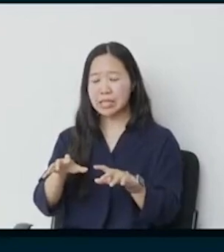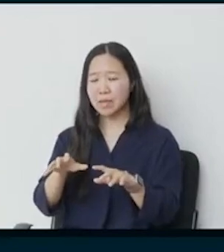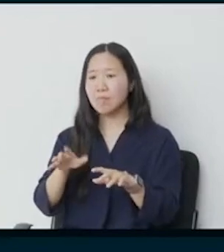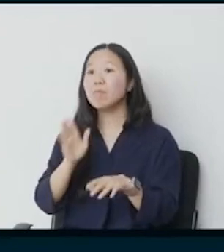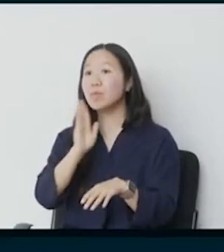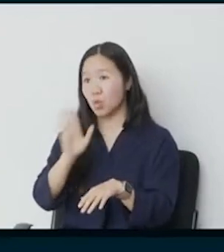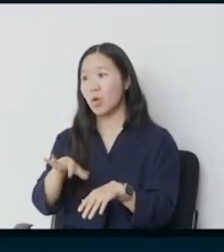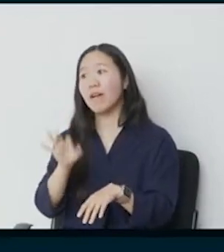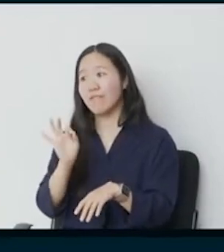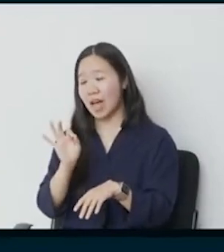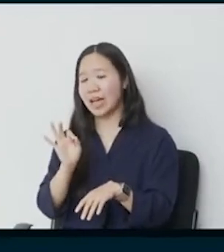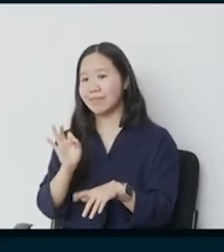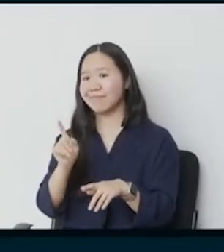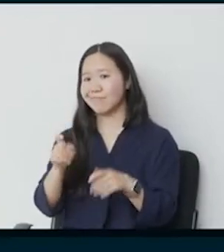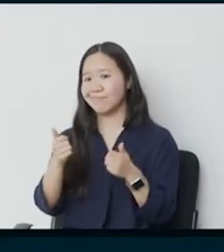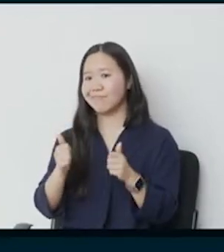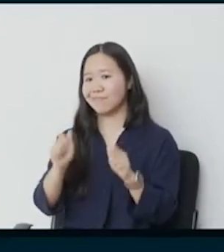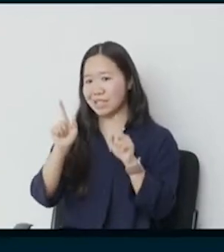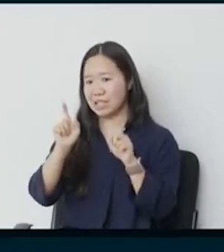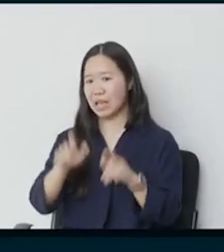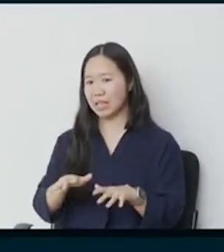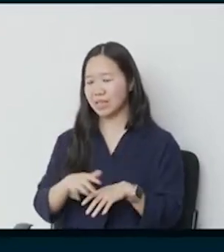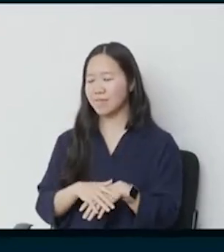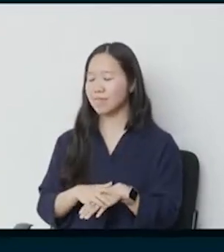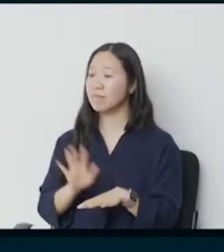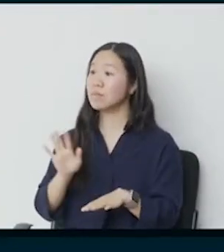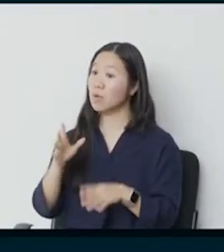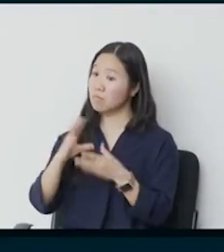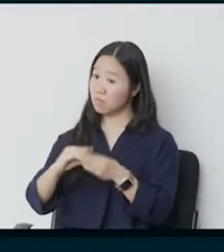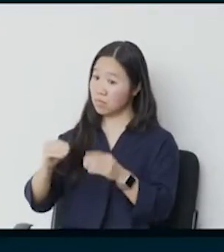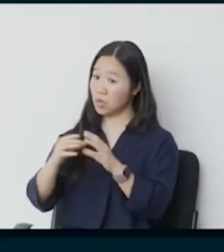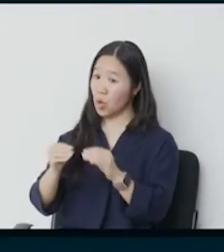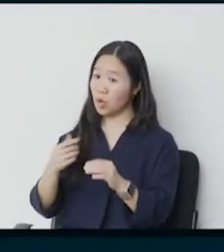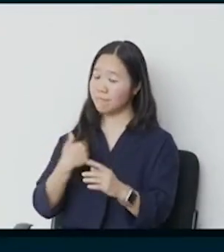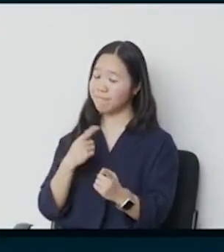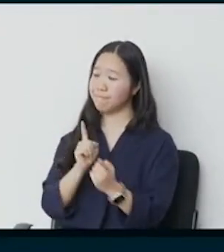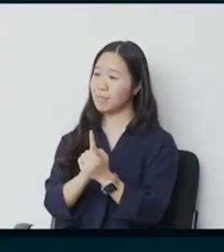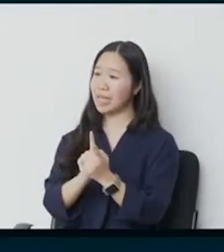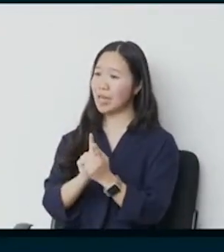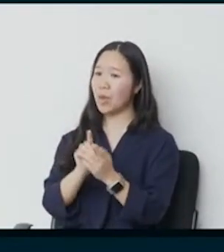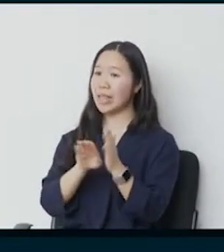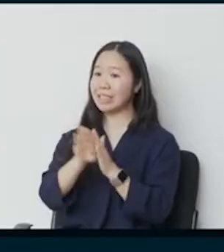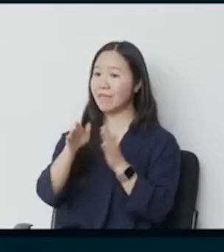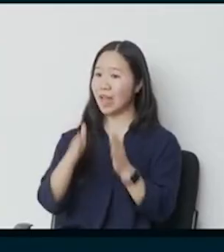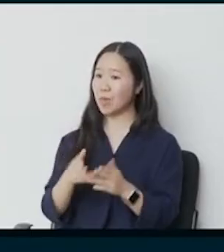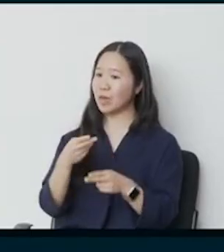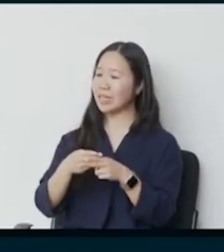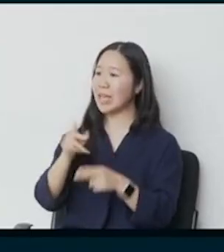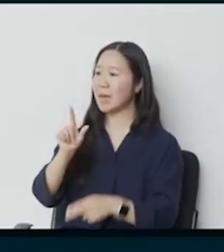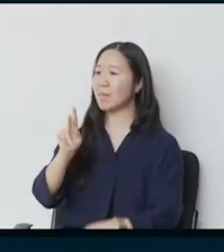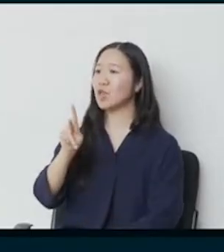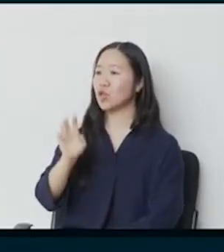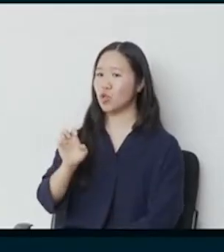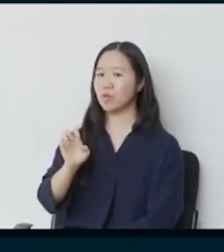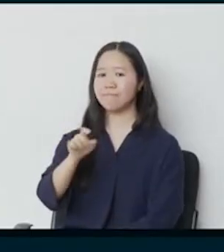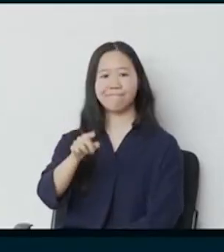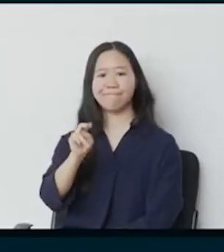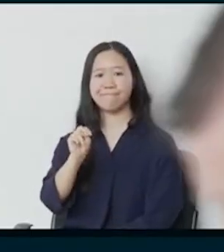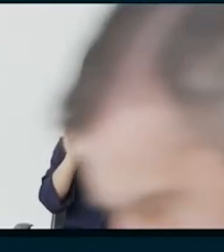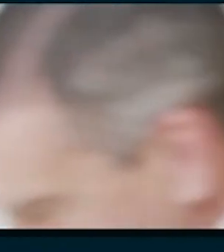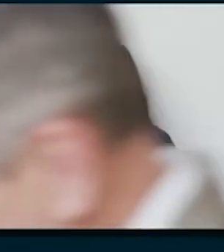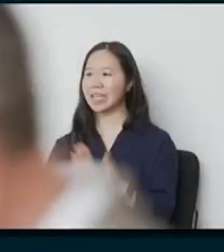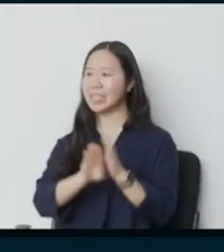Now, I actually have a story. I was meeting with this developer named Loon, and she's an NC developer. And she inherited this